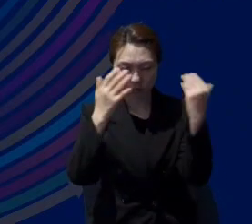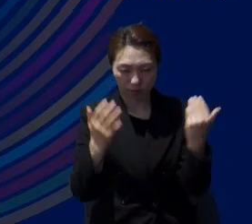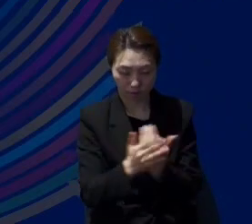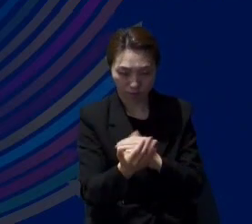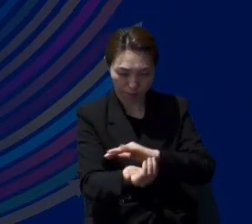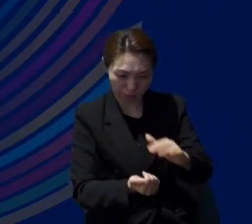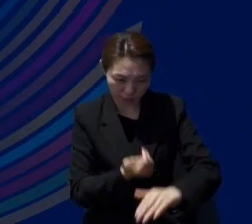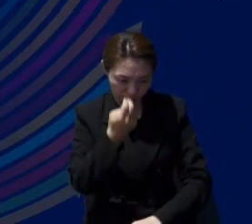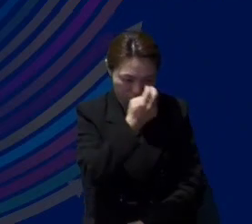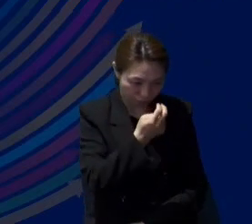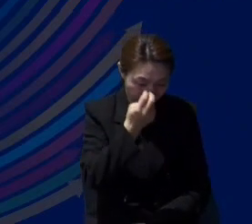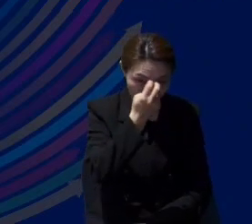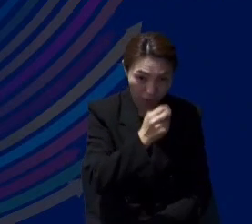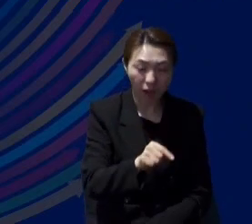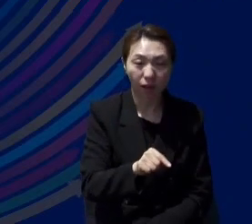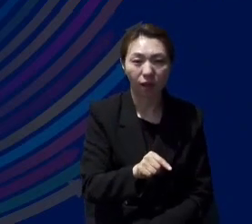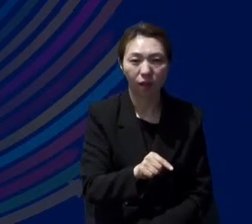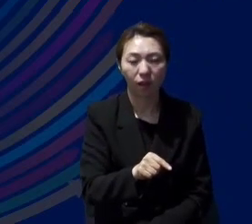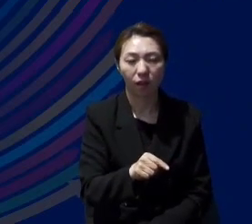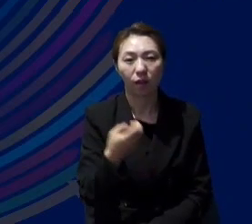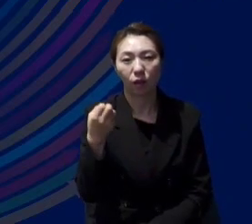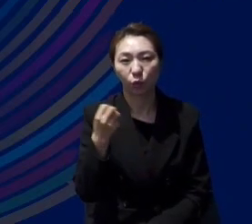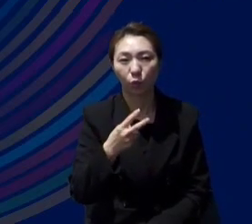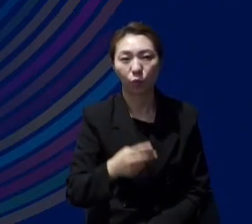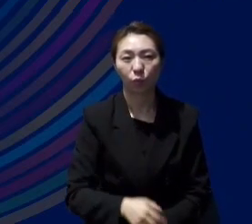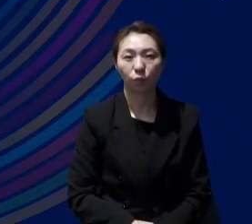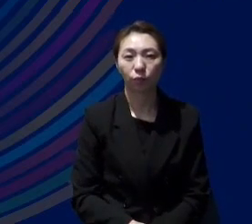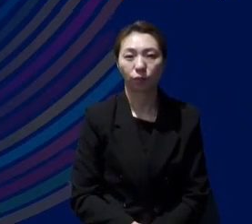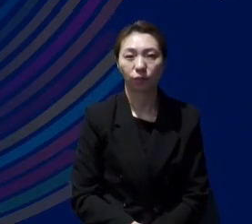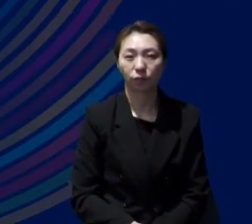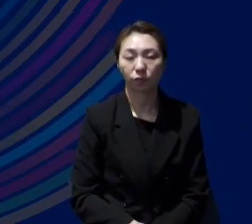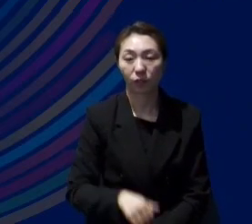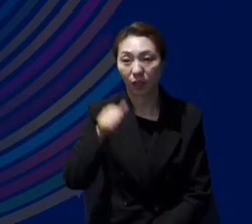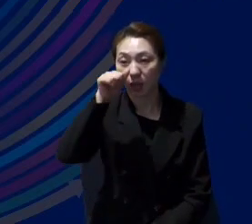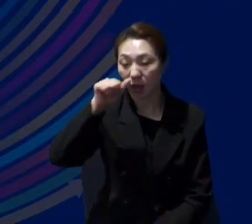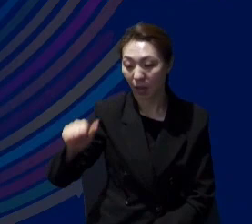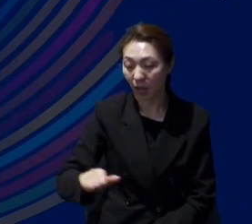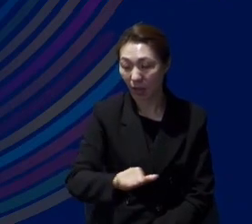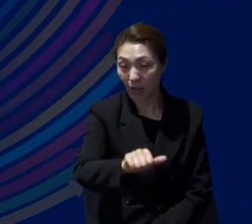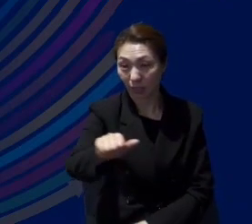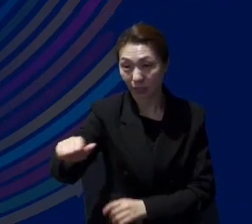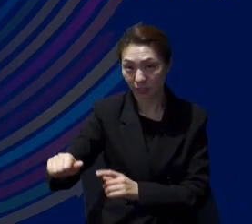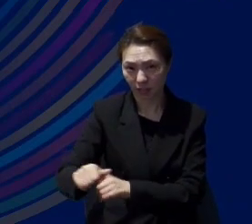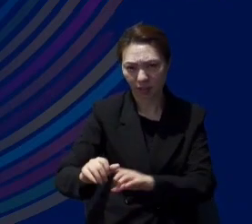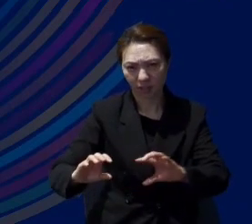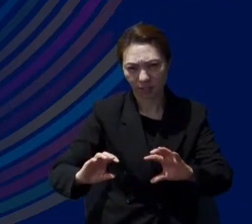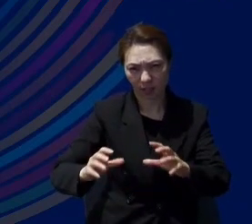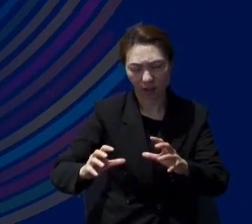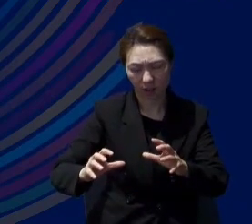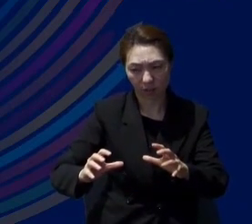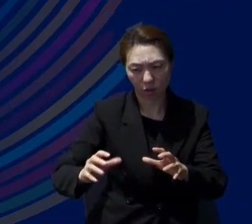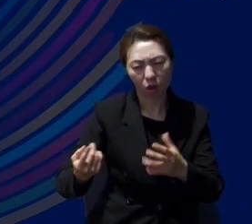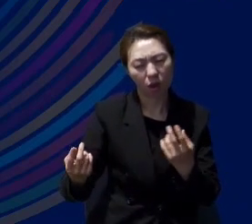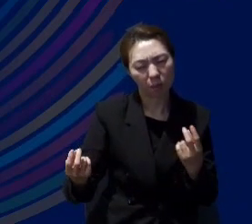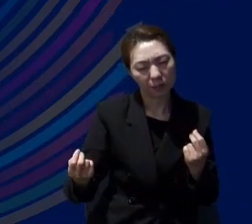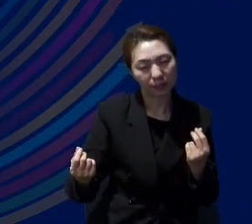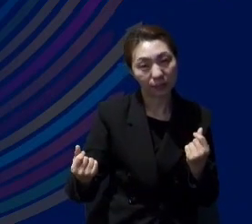are many Asian countries shows rapid economic growth, and this may be the example in the